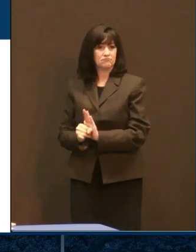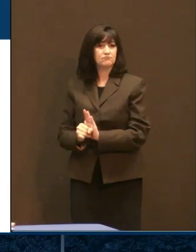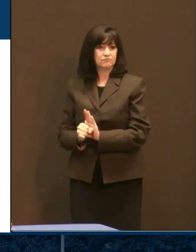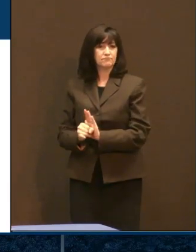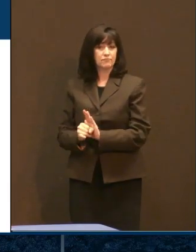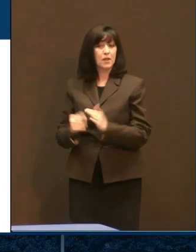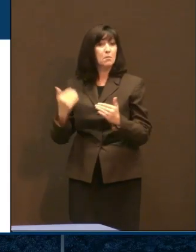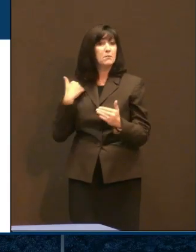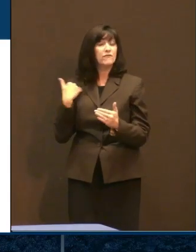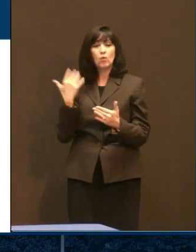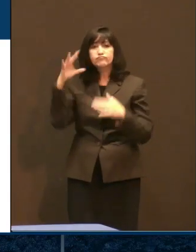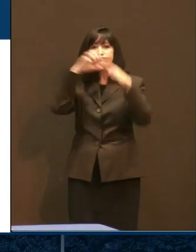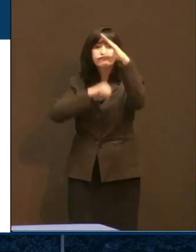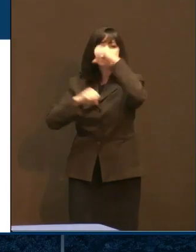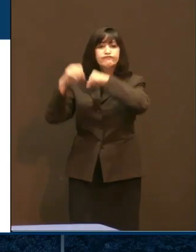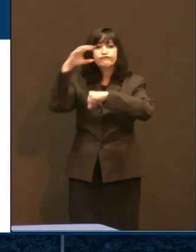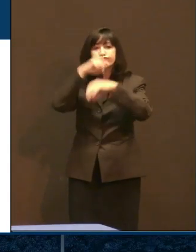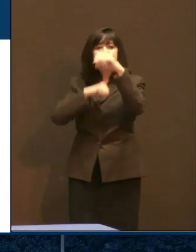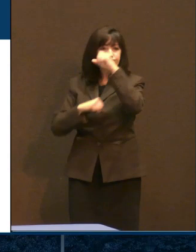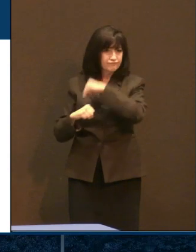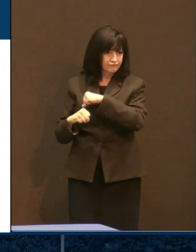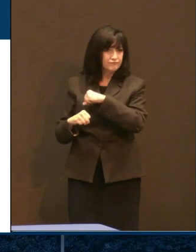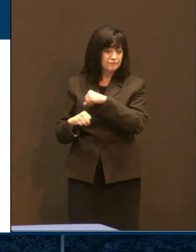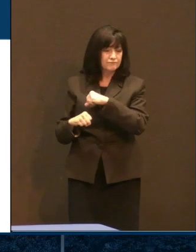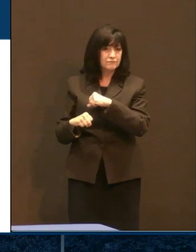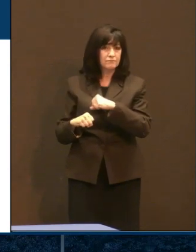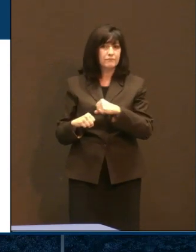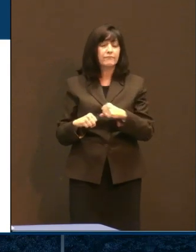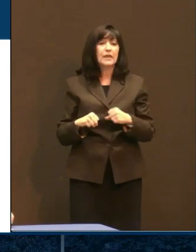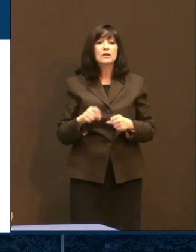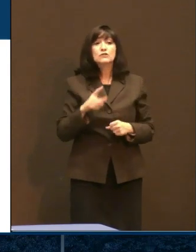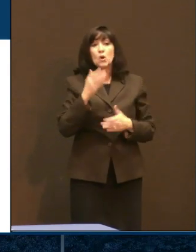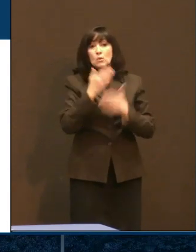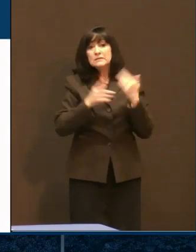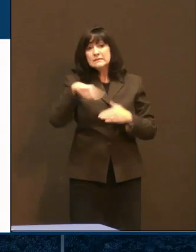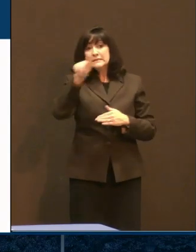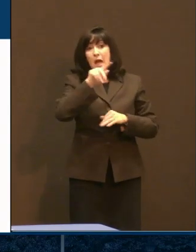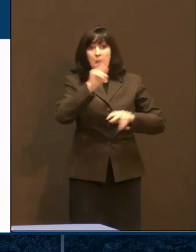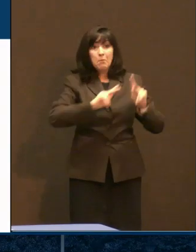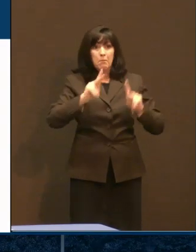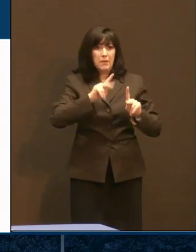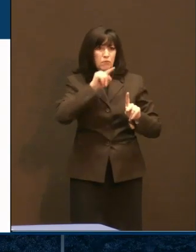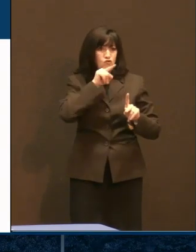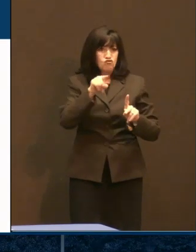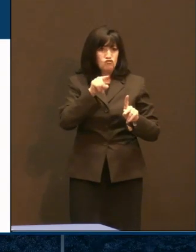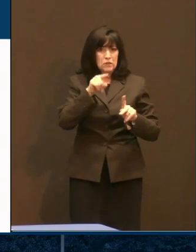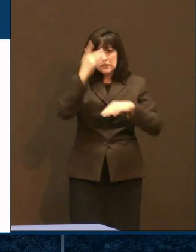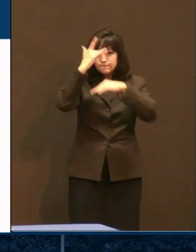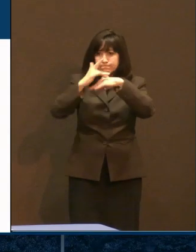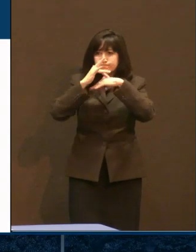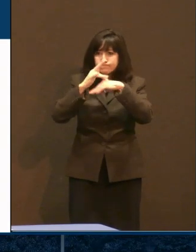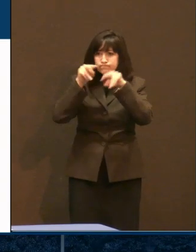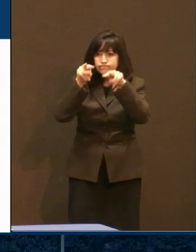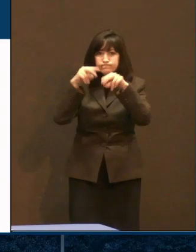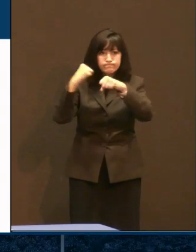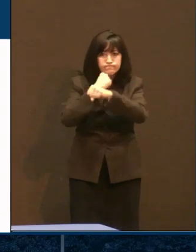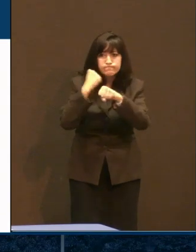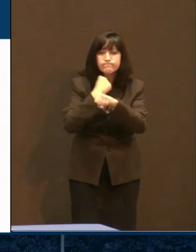would just recommend that everybody who wants to follow this data, and we're going to be looking at a dashboard